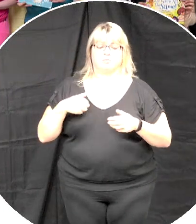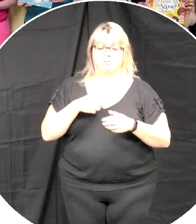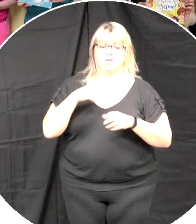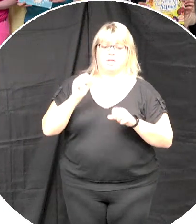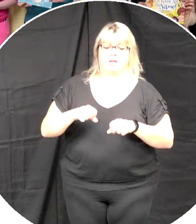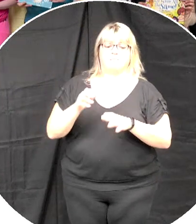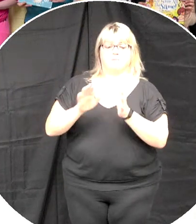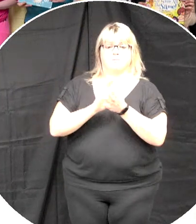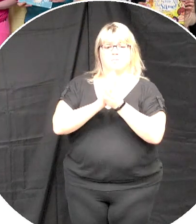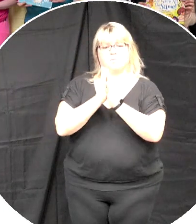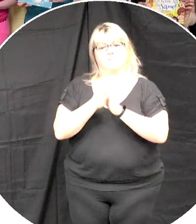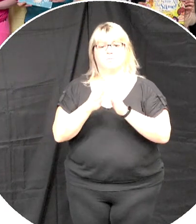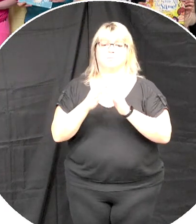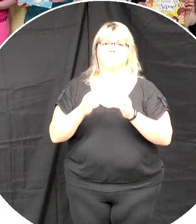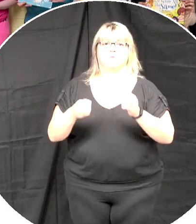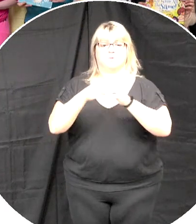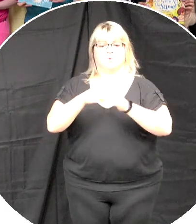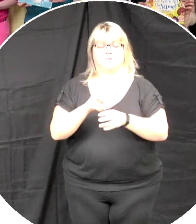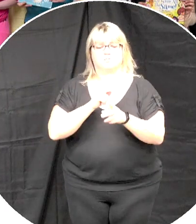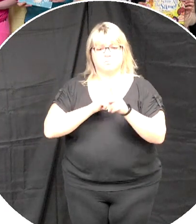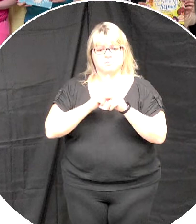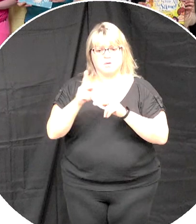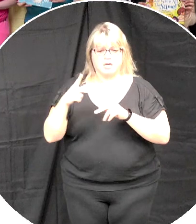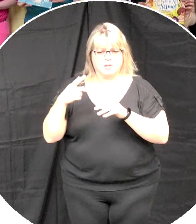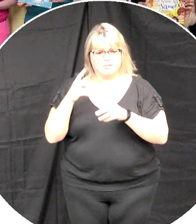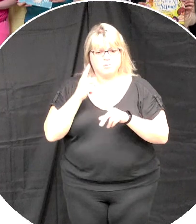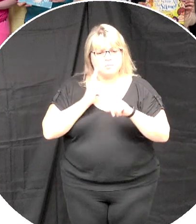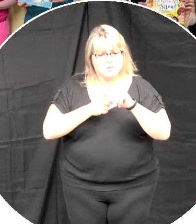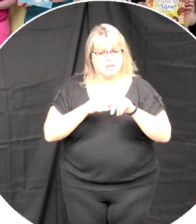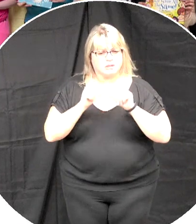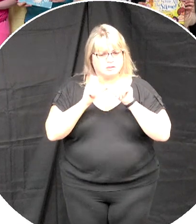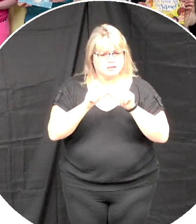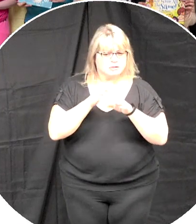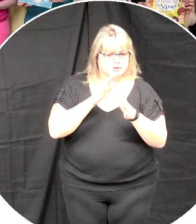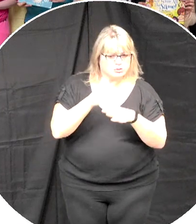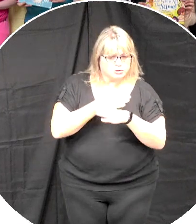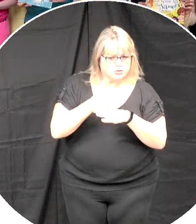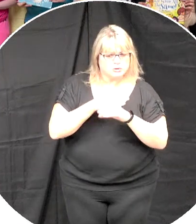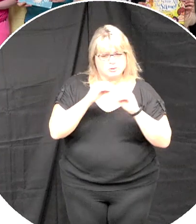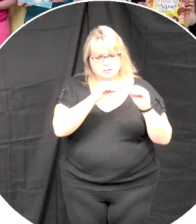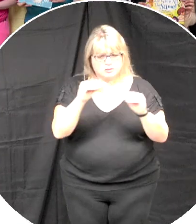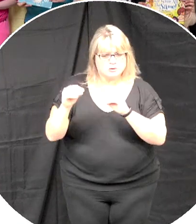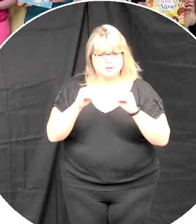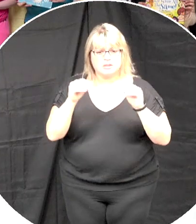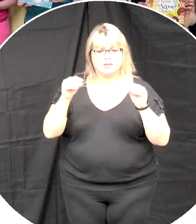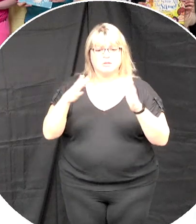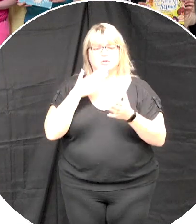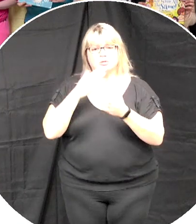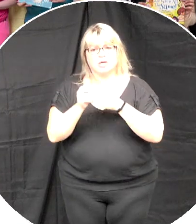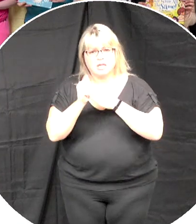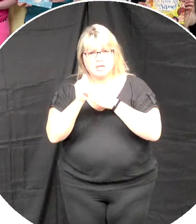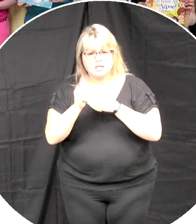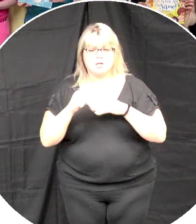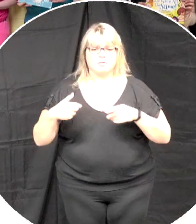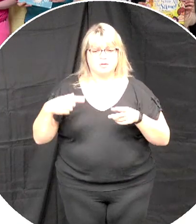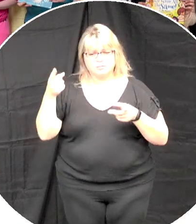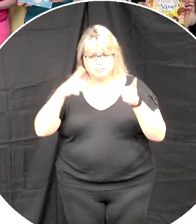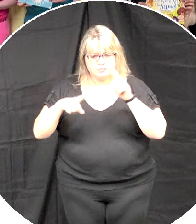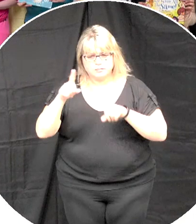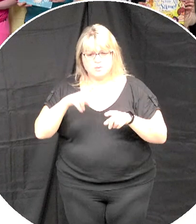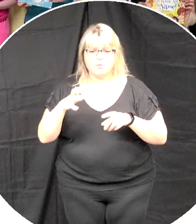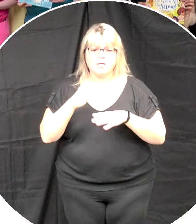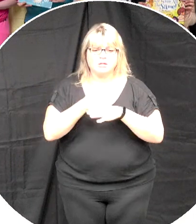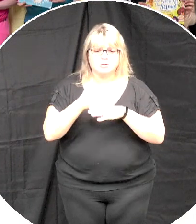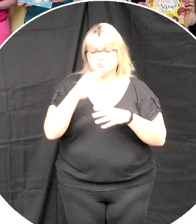skills, extend their learning, and share their expertise with others. The project supported teacher leadership, capacity building, and a shared